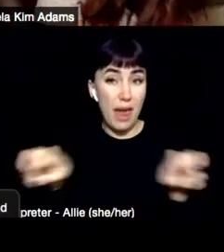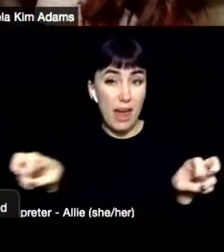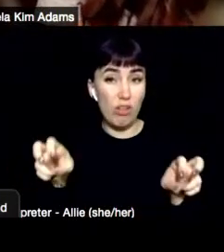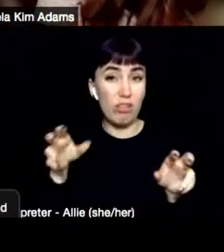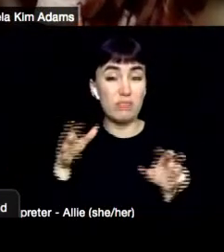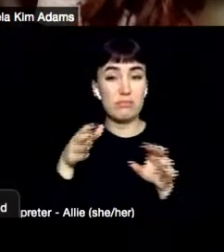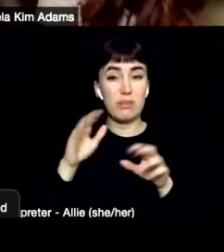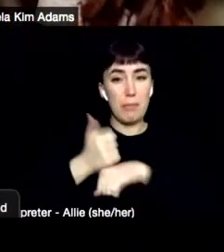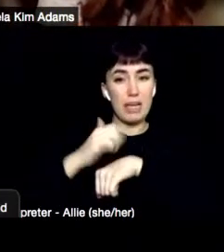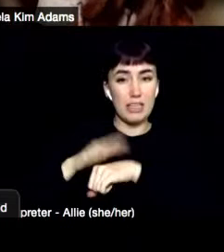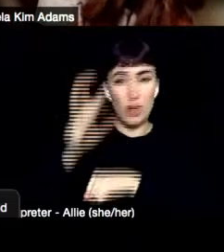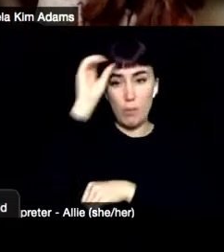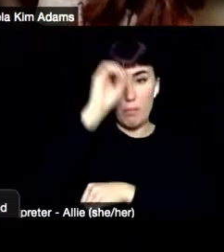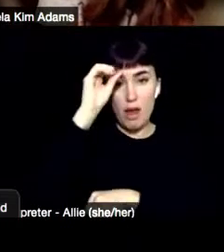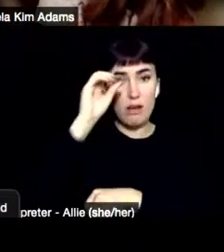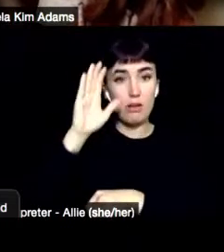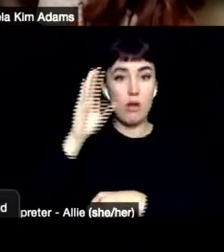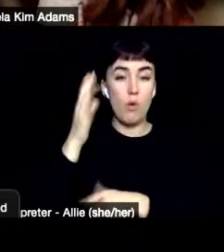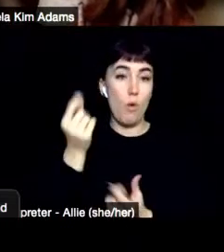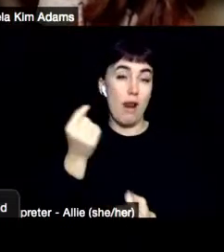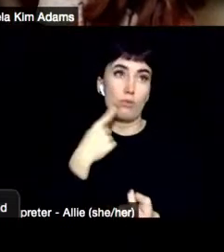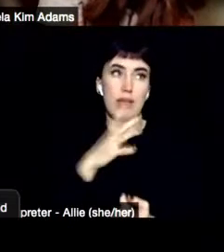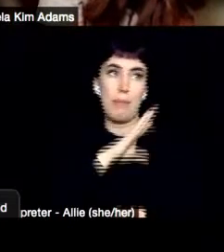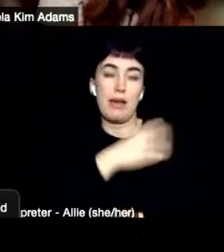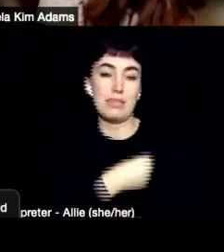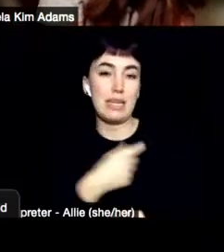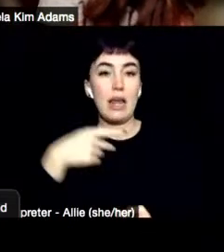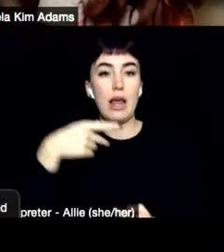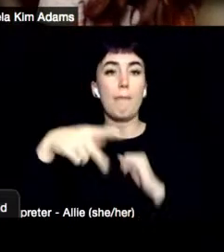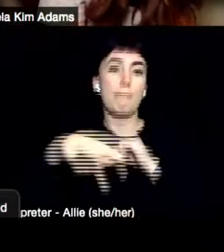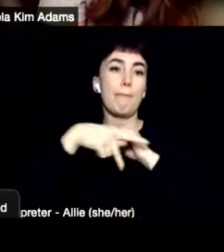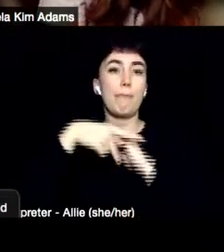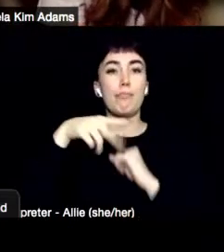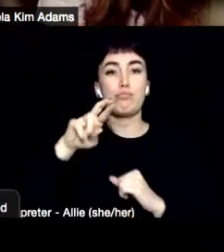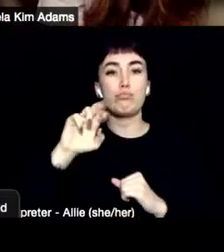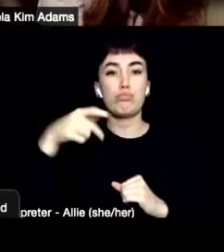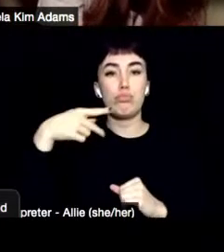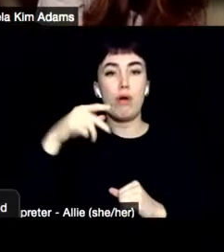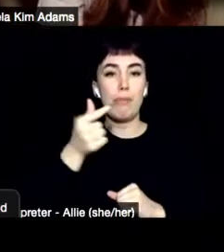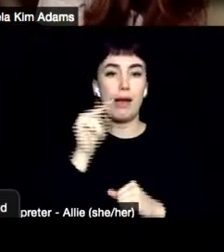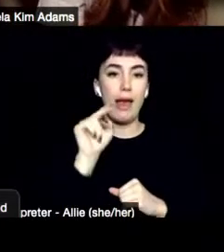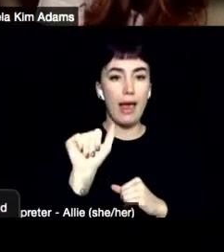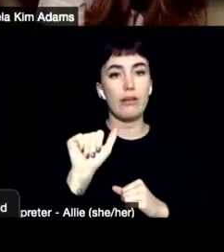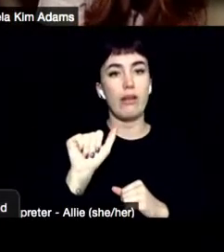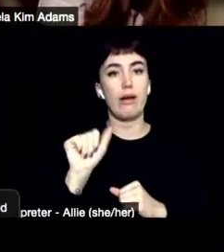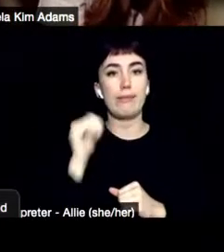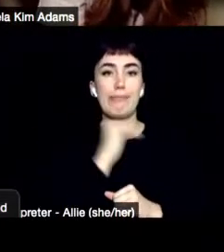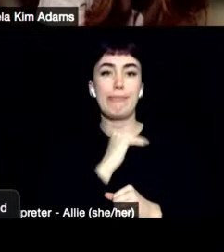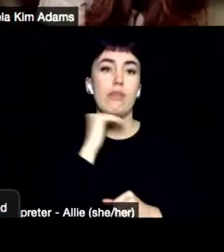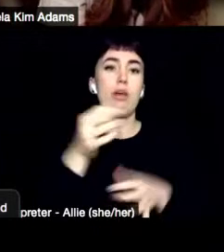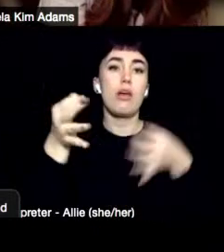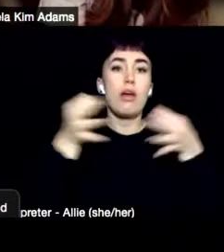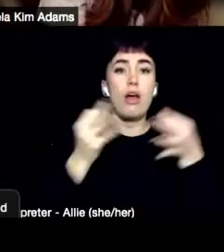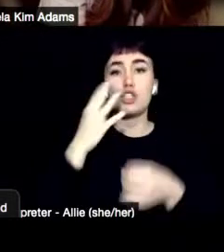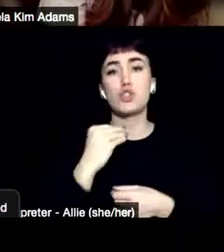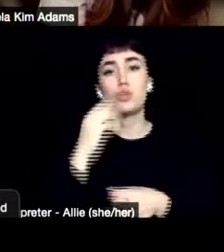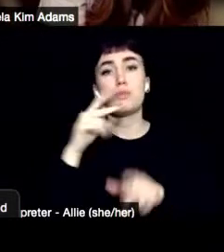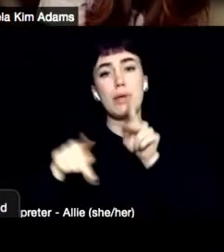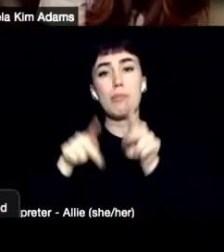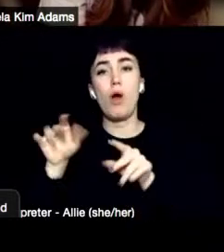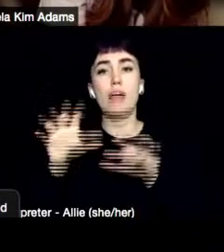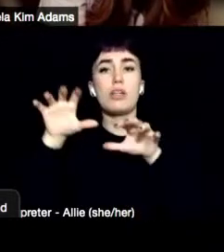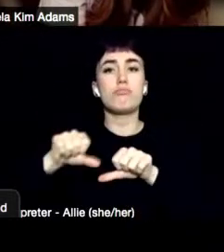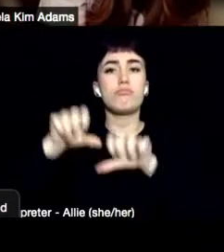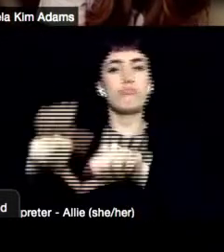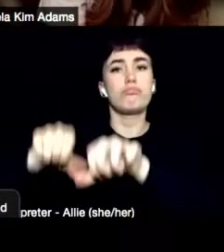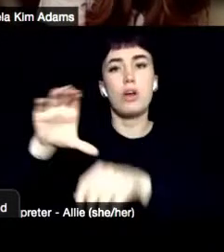their opinions on basically what I would say Palestinian propaganda, which describes Jewish people as colonialists, oppressors